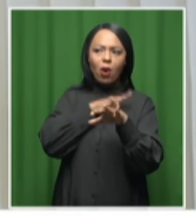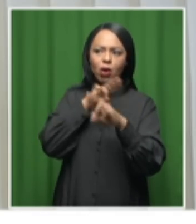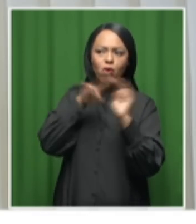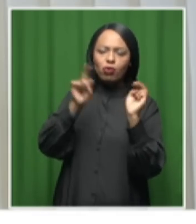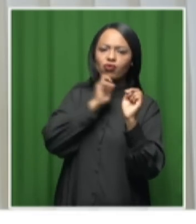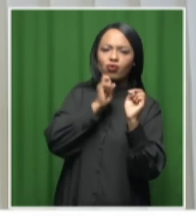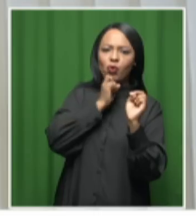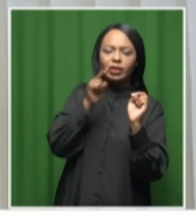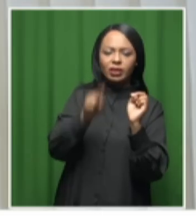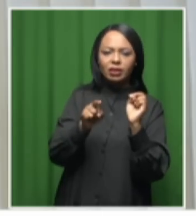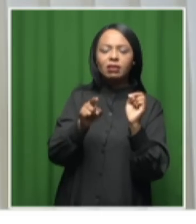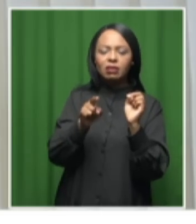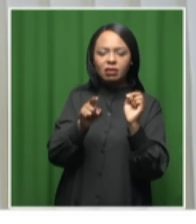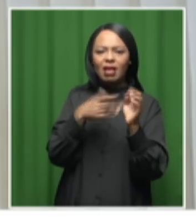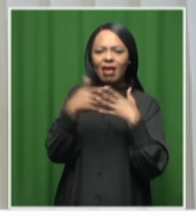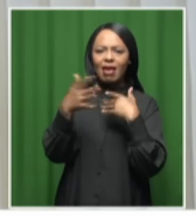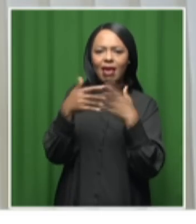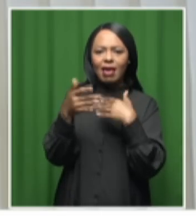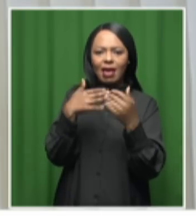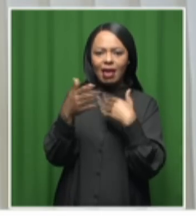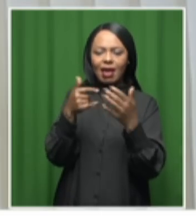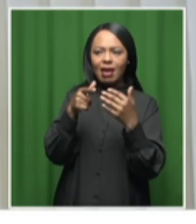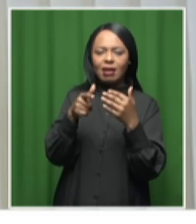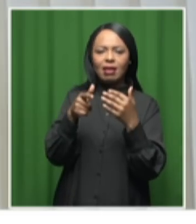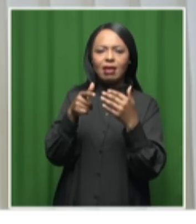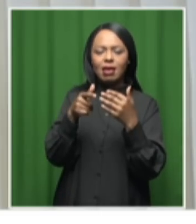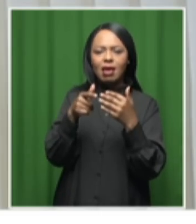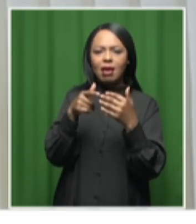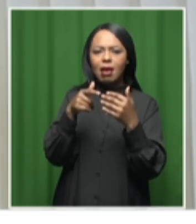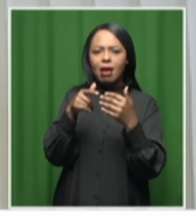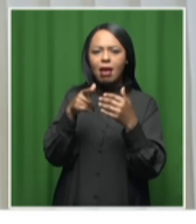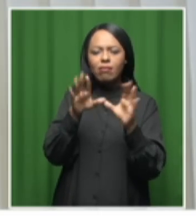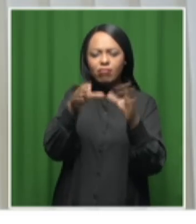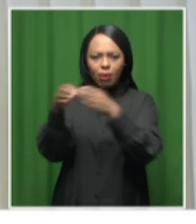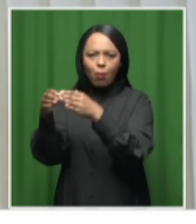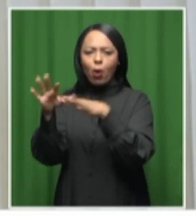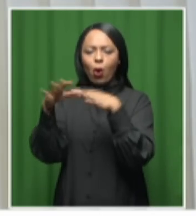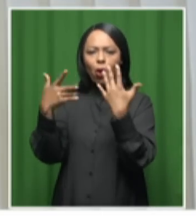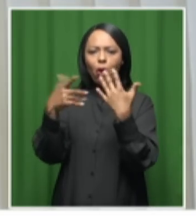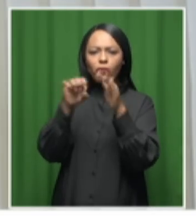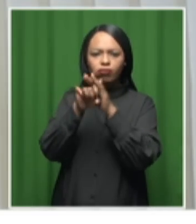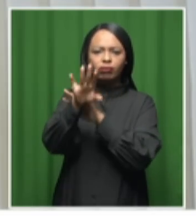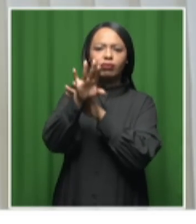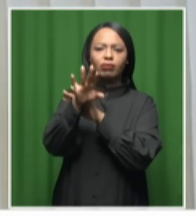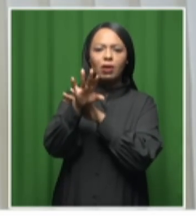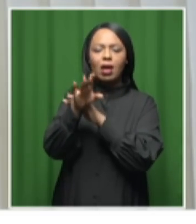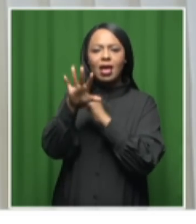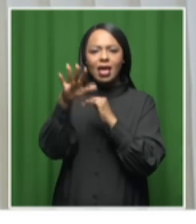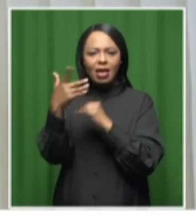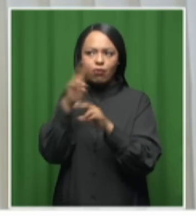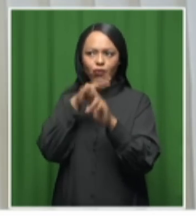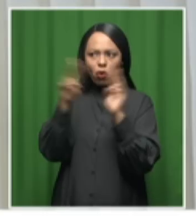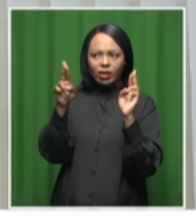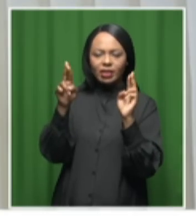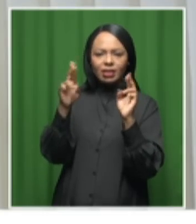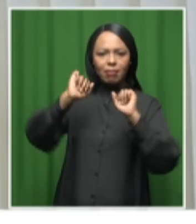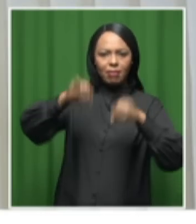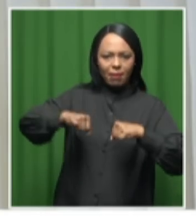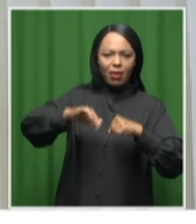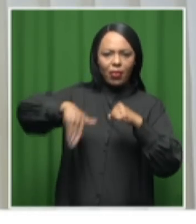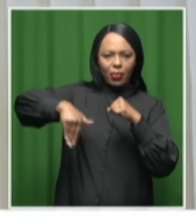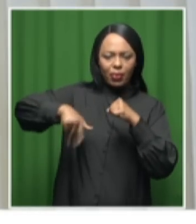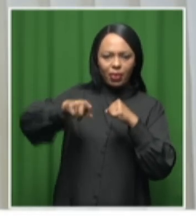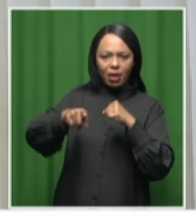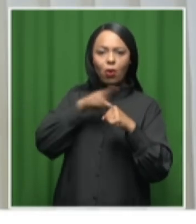at any liberty before it is able to be accessible in that particular manner. There must have been a reason for